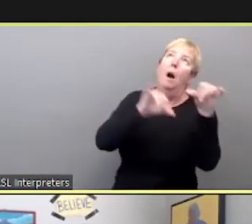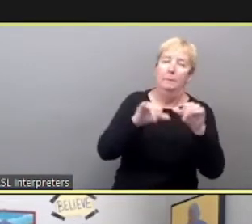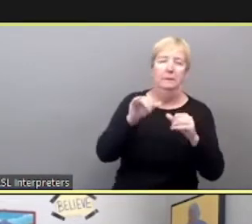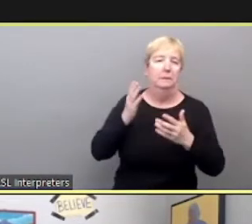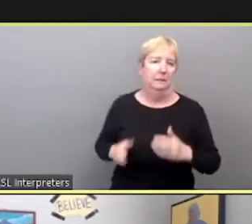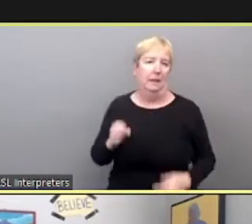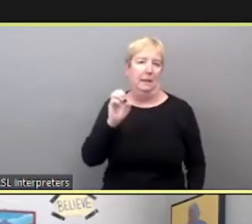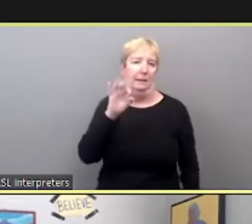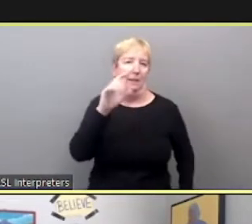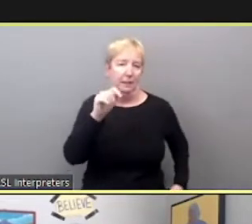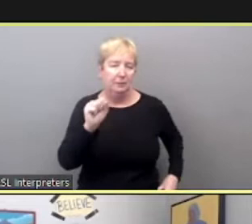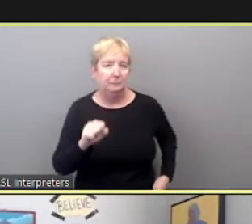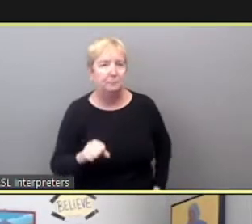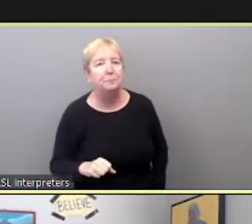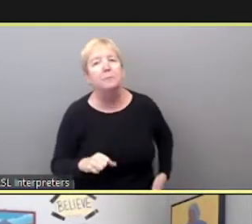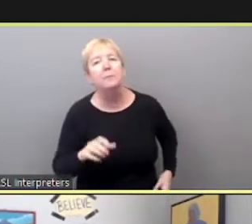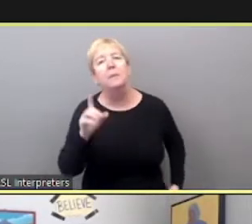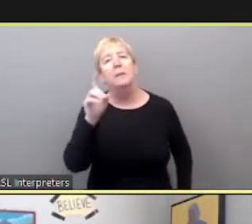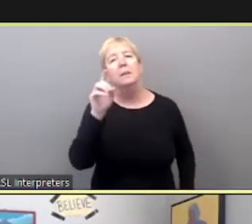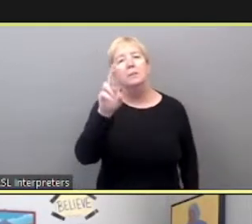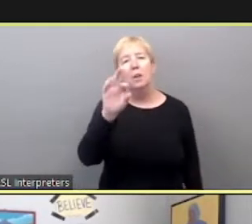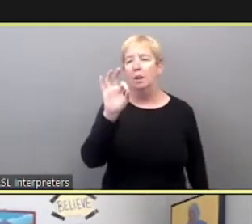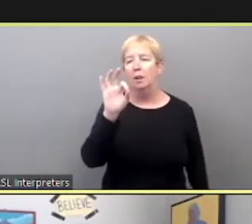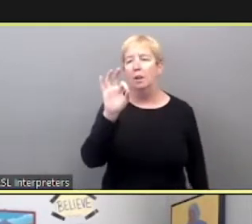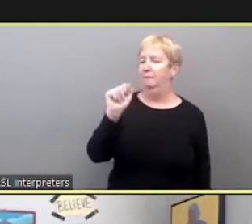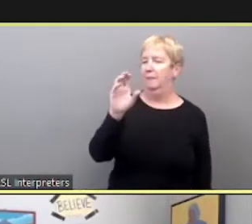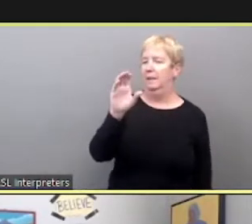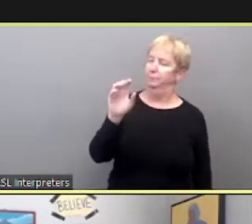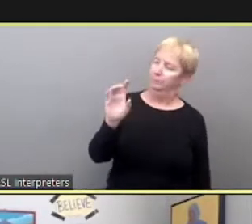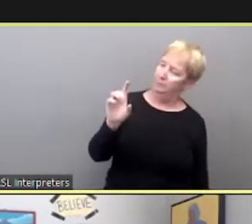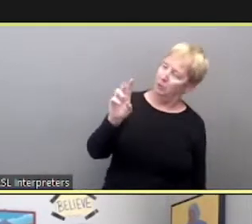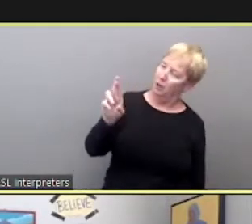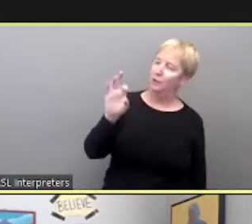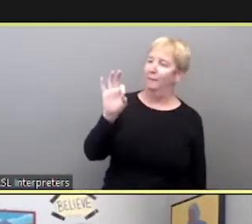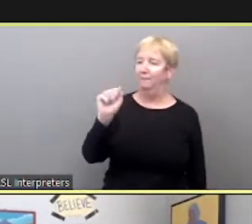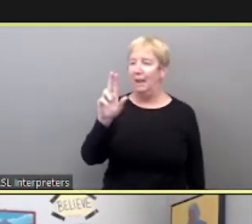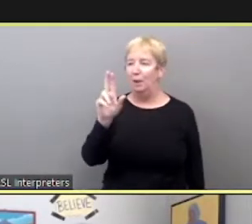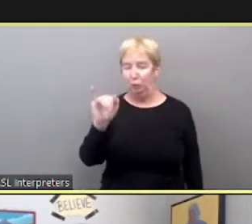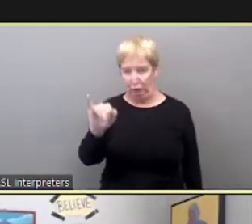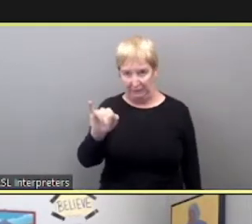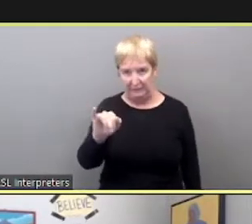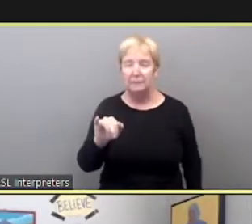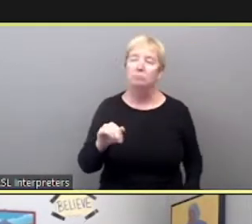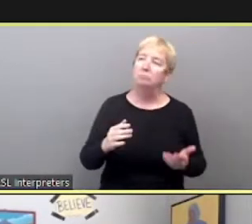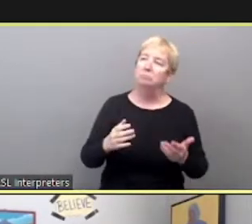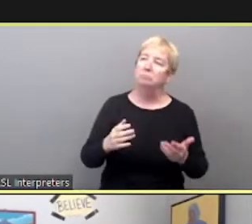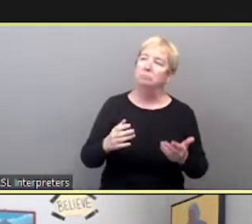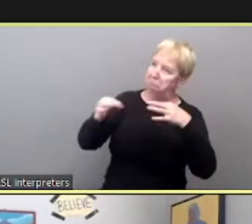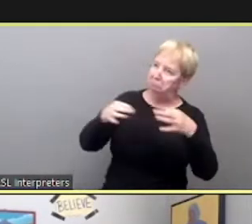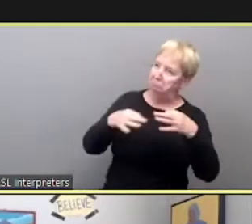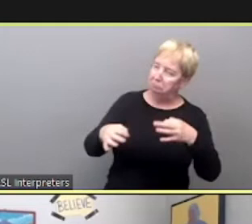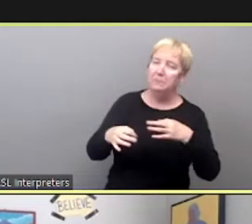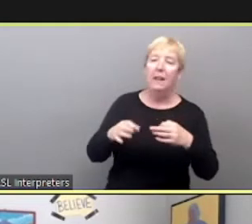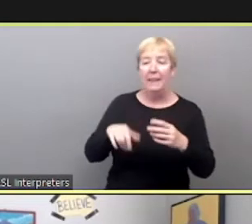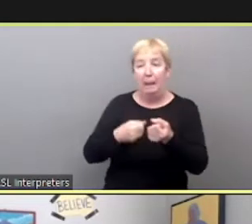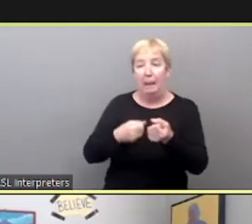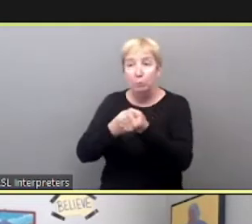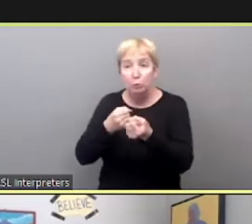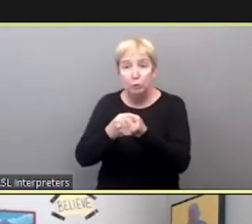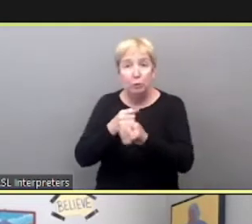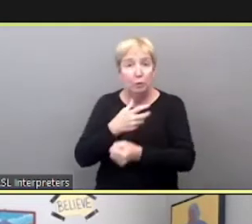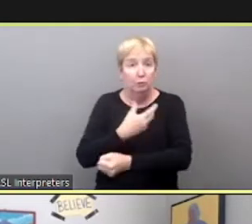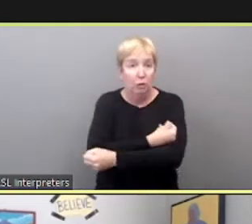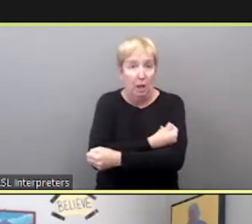So Dr. Fauci recently shared how the booster dose really does provide further protection against COVID